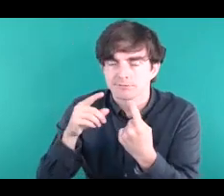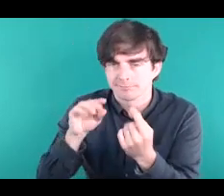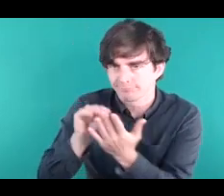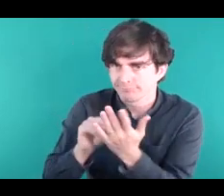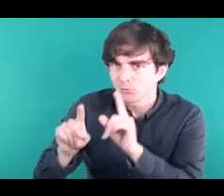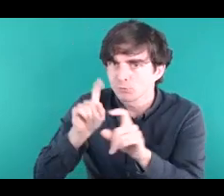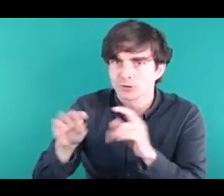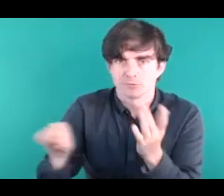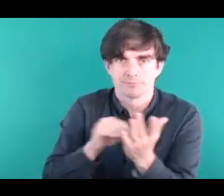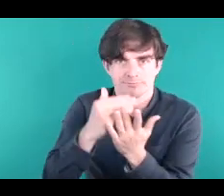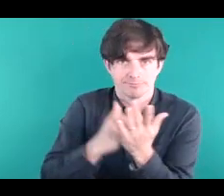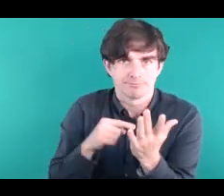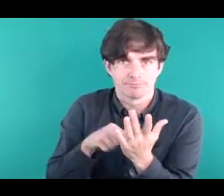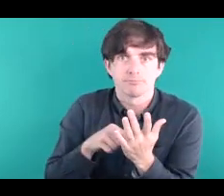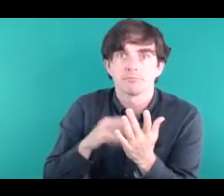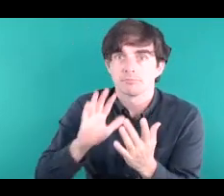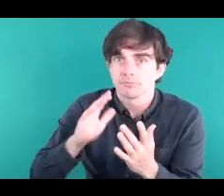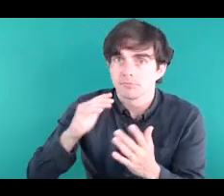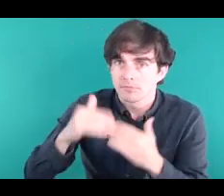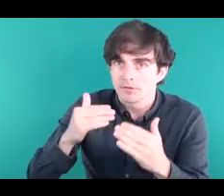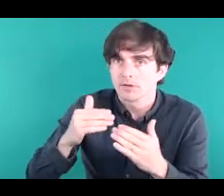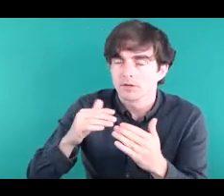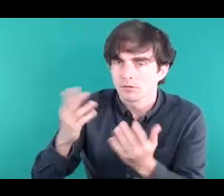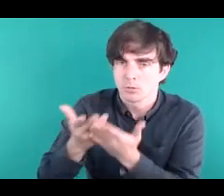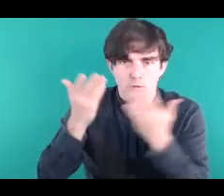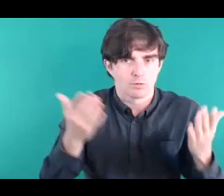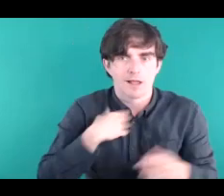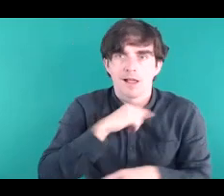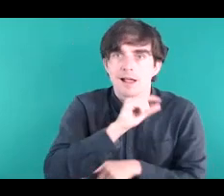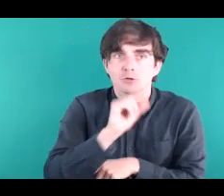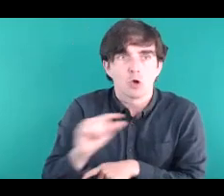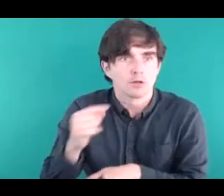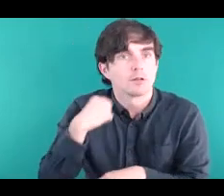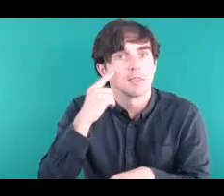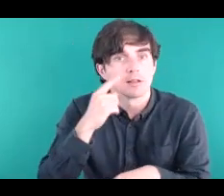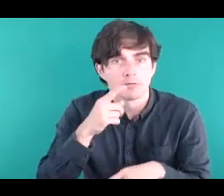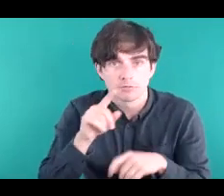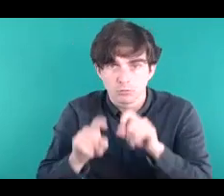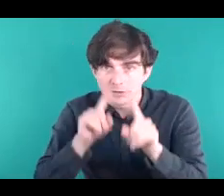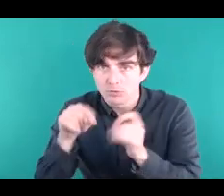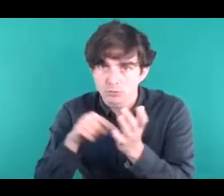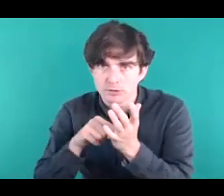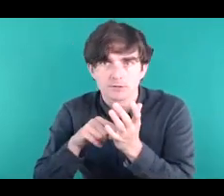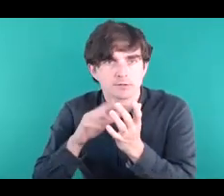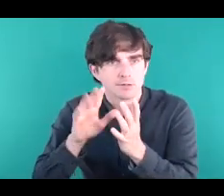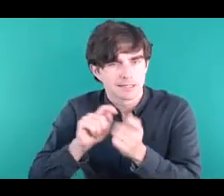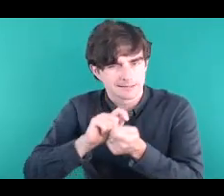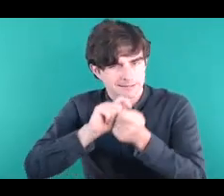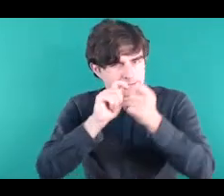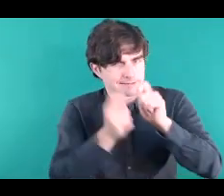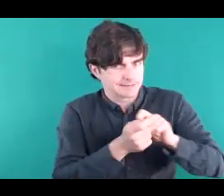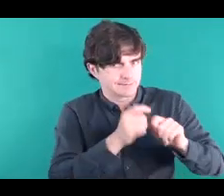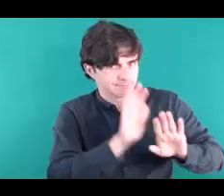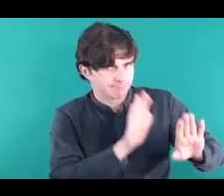pick now is that we believe that identifying a set of standard questions for inclusion linked to a